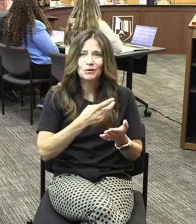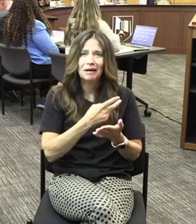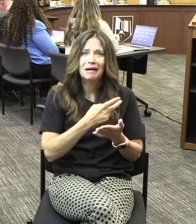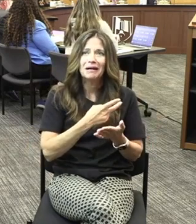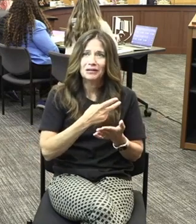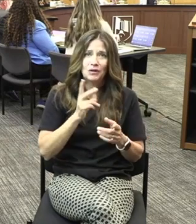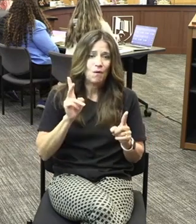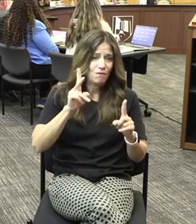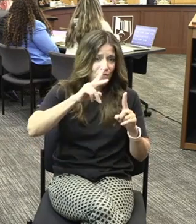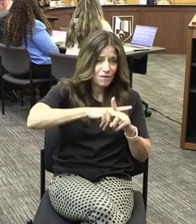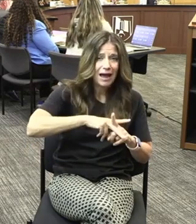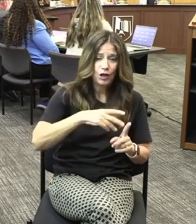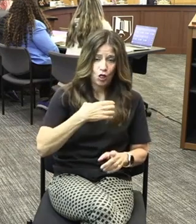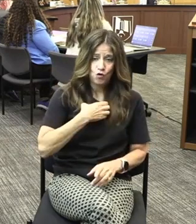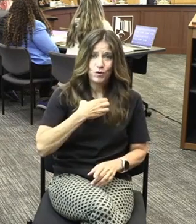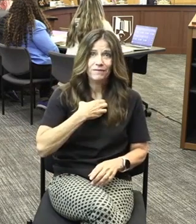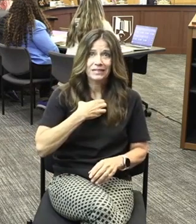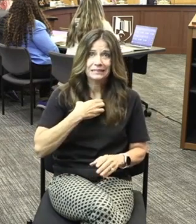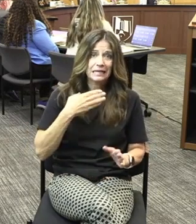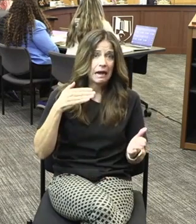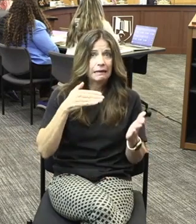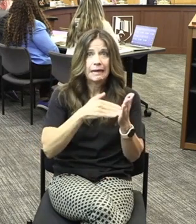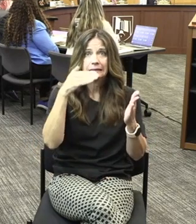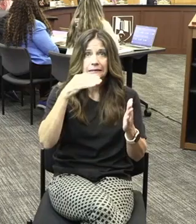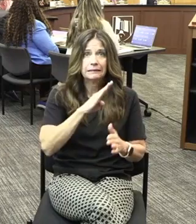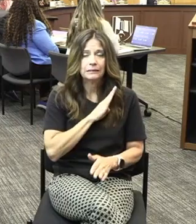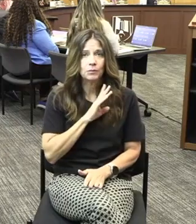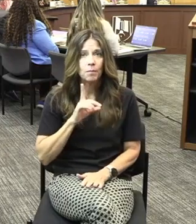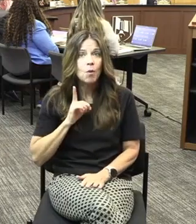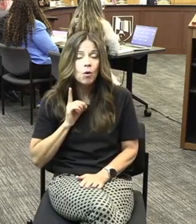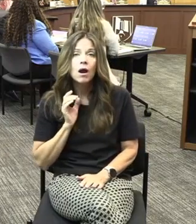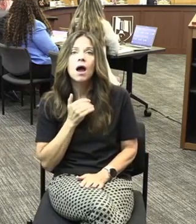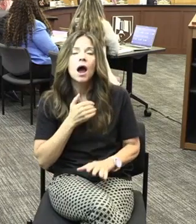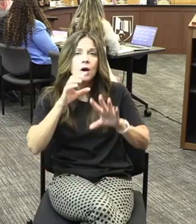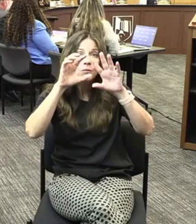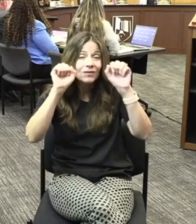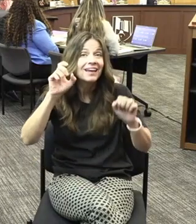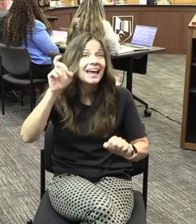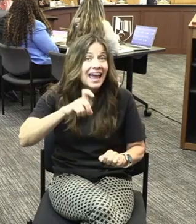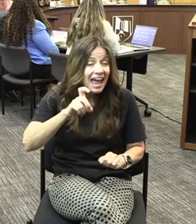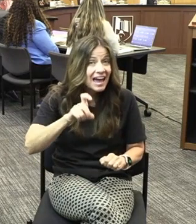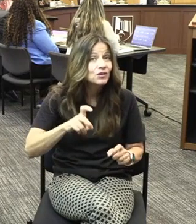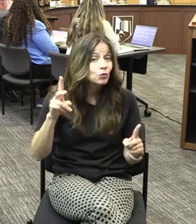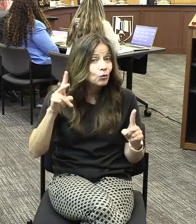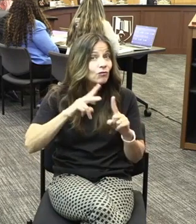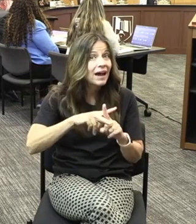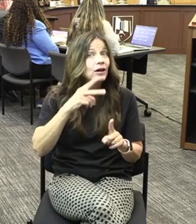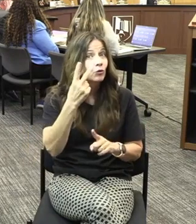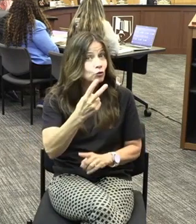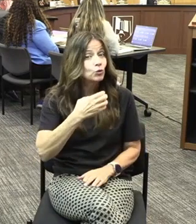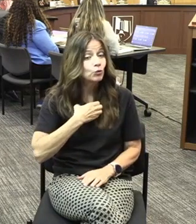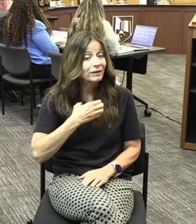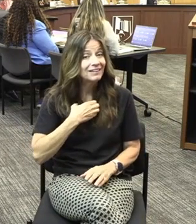board. That's one of the first we can't be proud of. Our president had to file 2 grievances against his board.